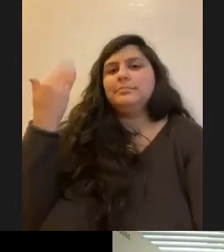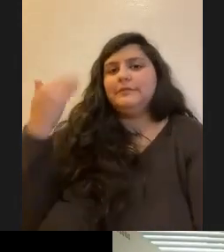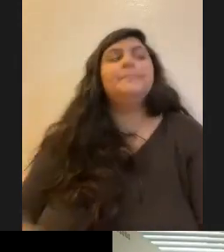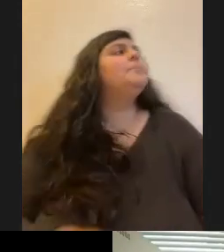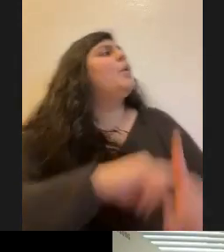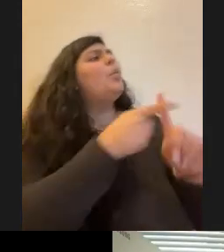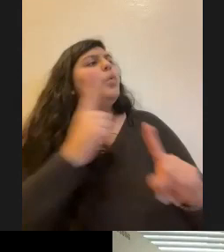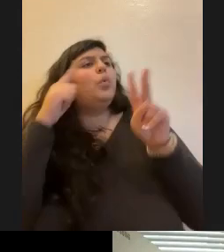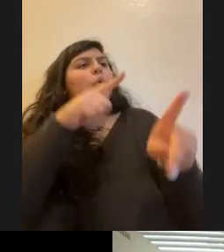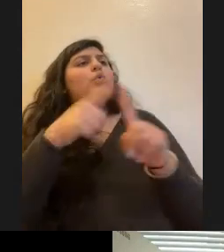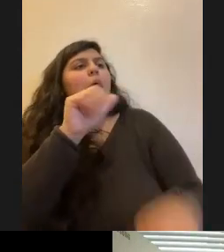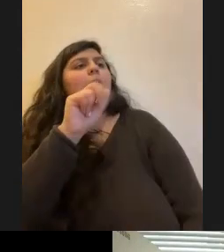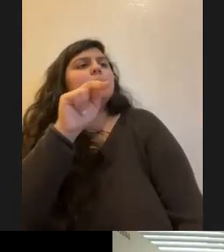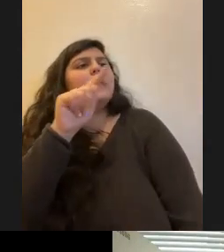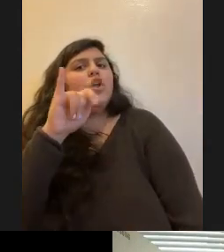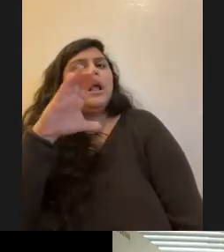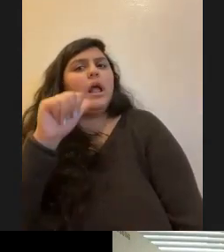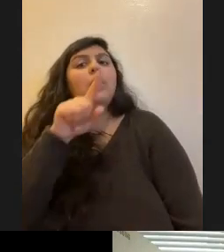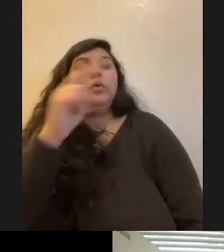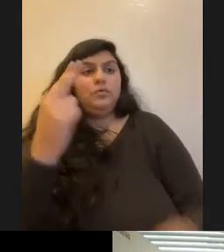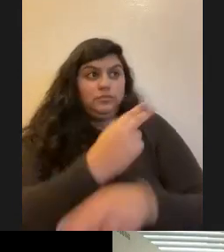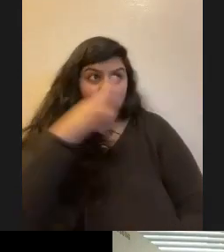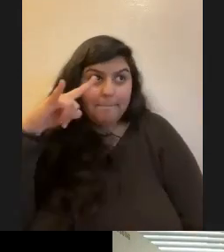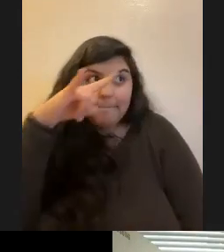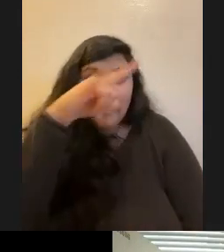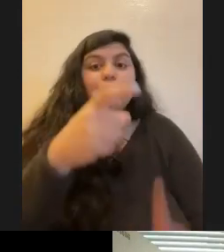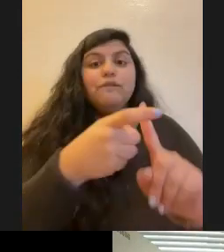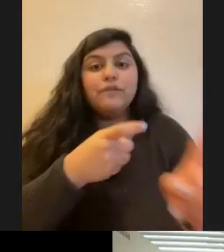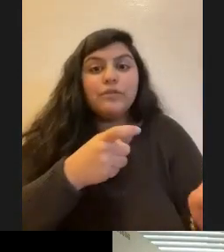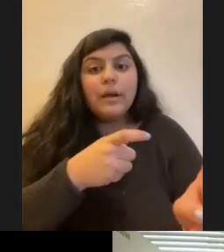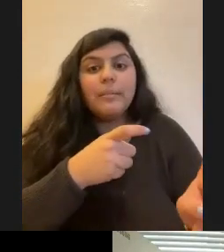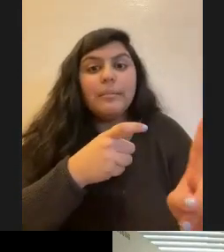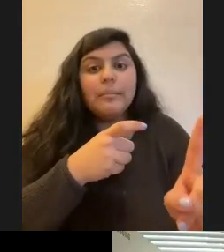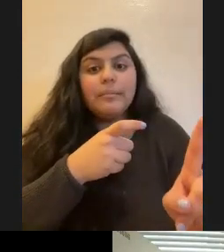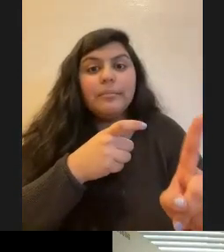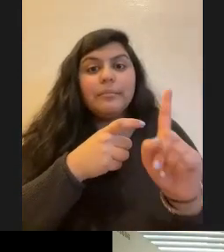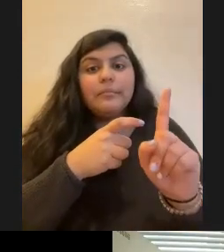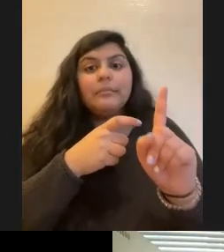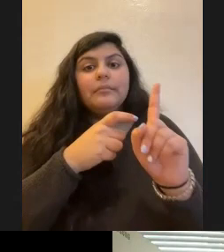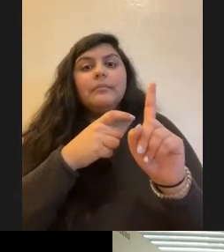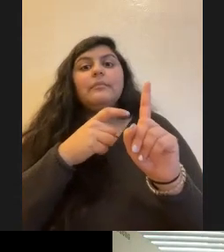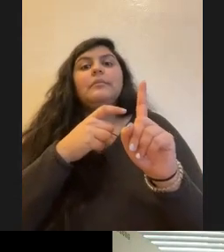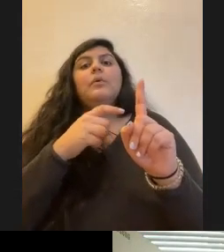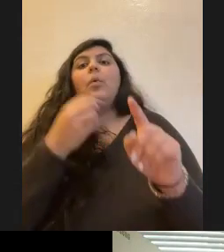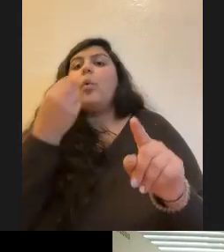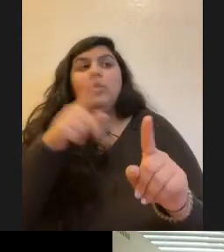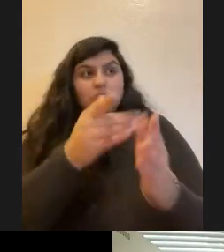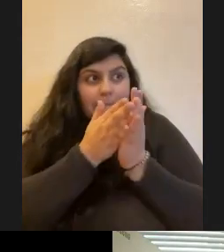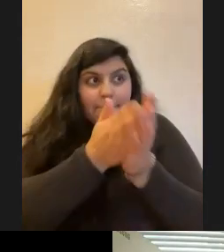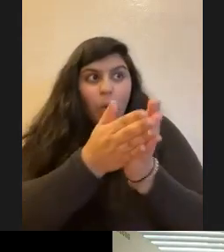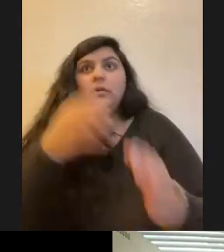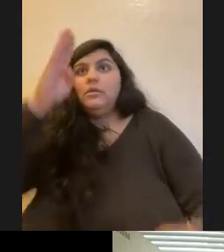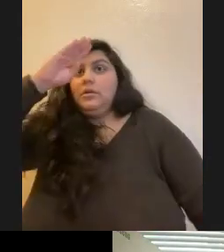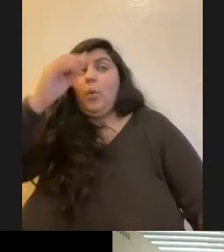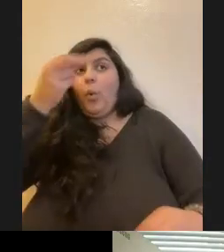to Antarctica, are you like taking a plane from where you are to somewhere, then take a boat, or are you taking a plane all the way to